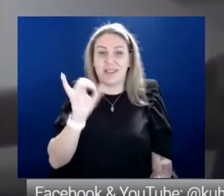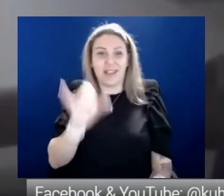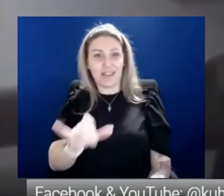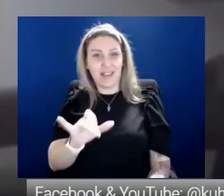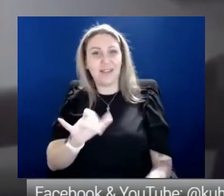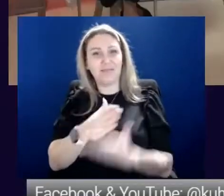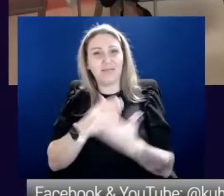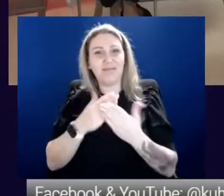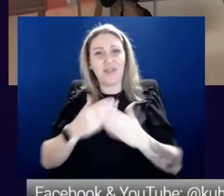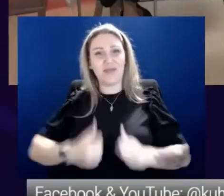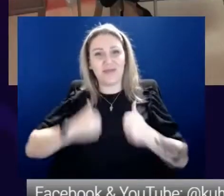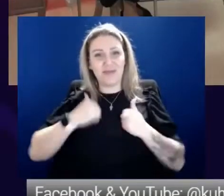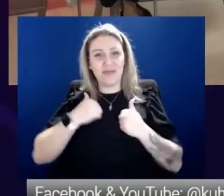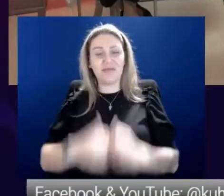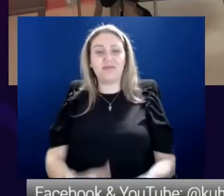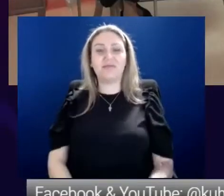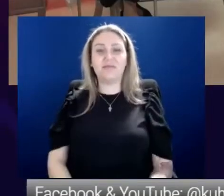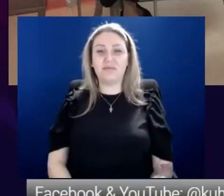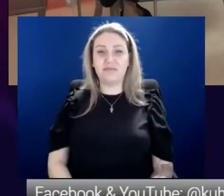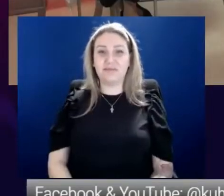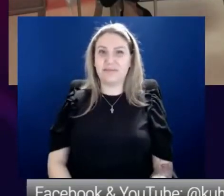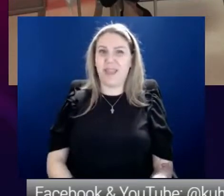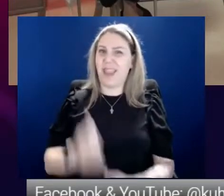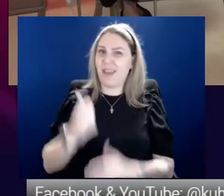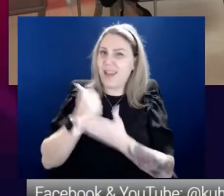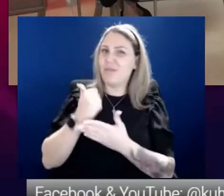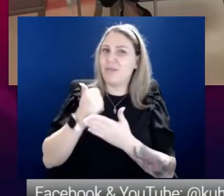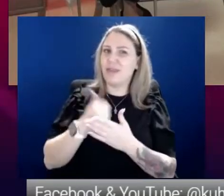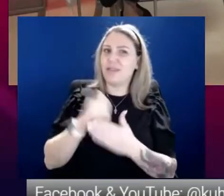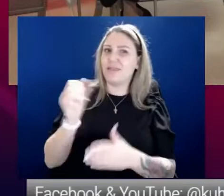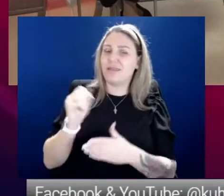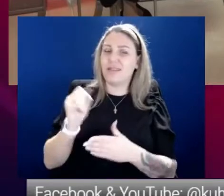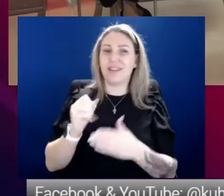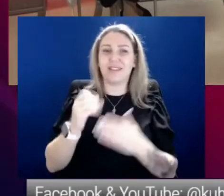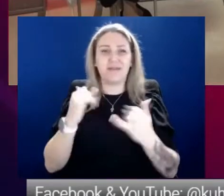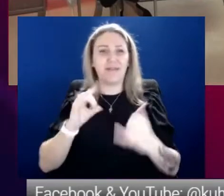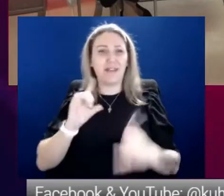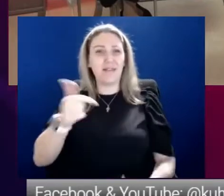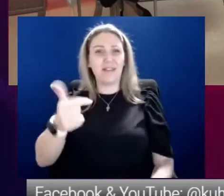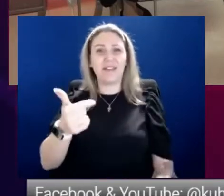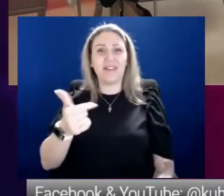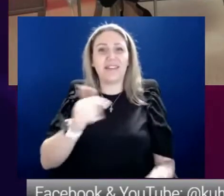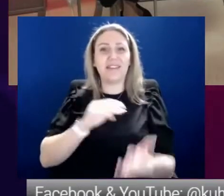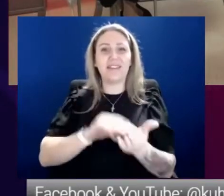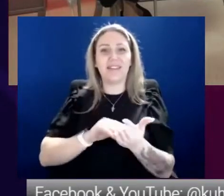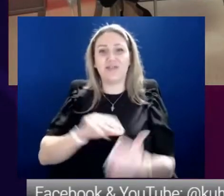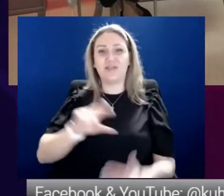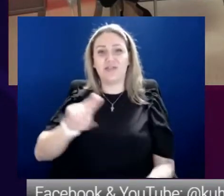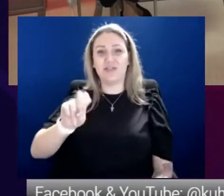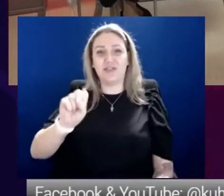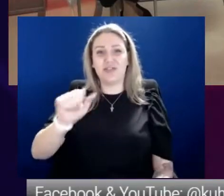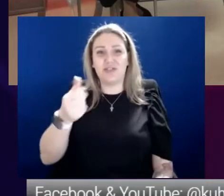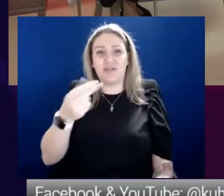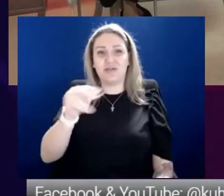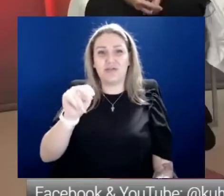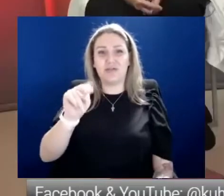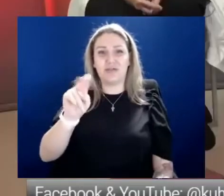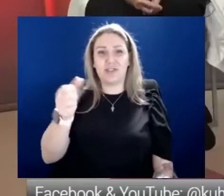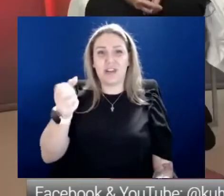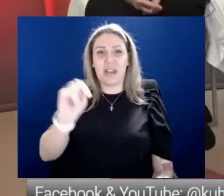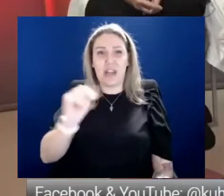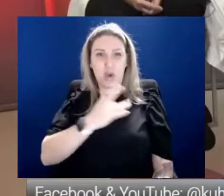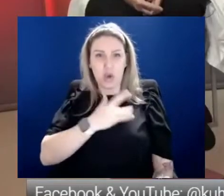for sure. Amen to that. I want to get right to Dr. Shannon Hoos-Thompson, our cardiologist, about this study from the American